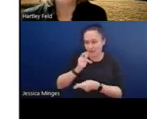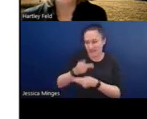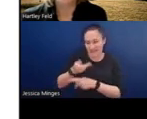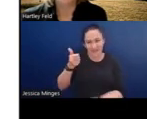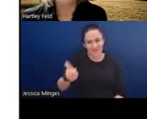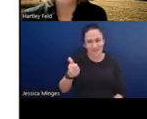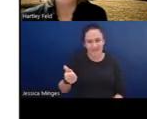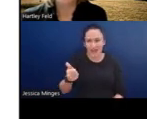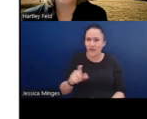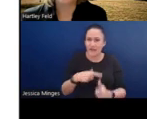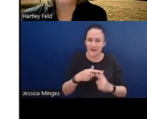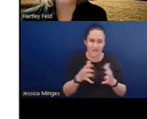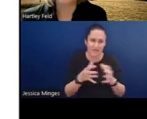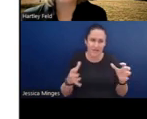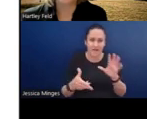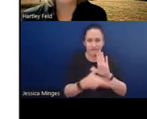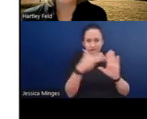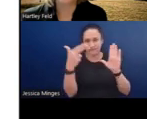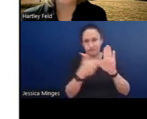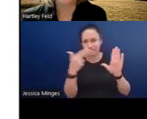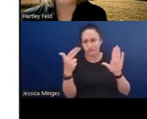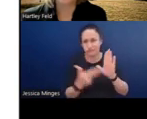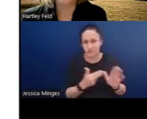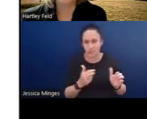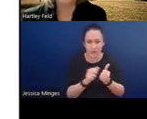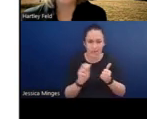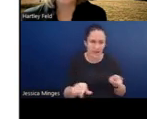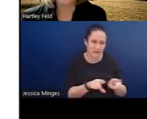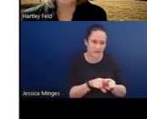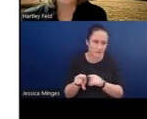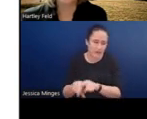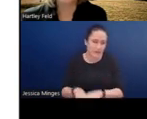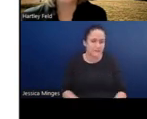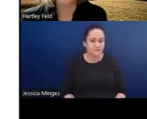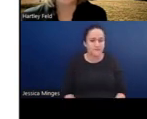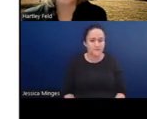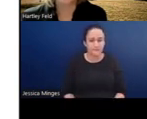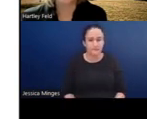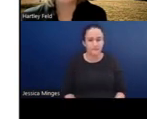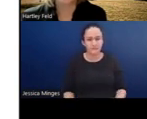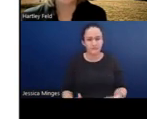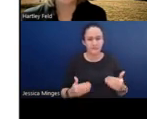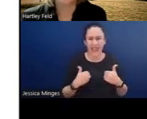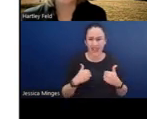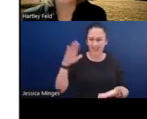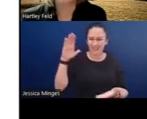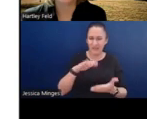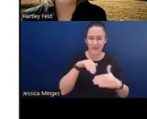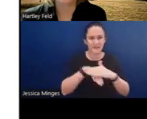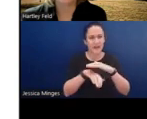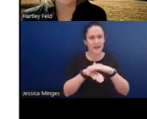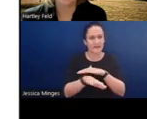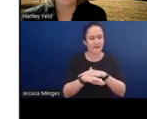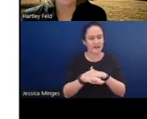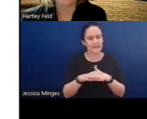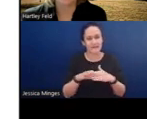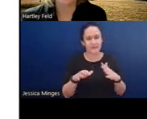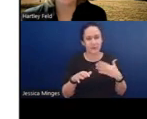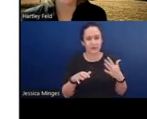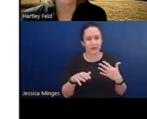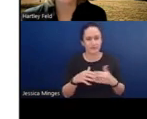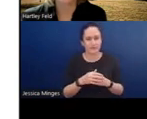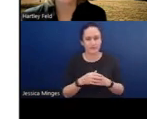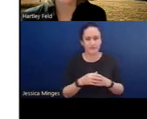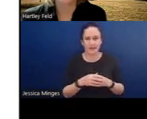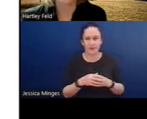And there's just a lot of stereotypes about that as well. And that they have less access, or are